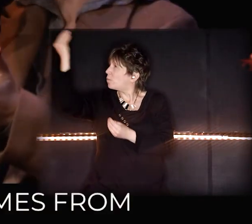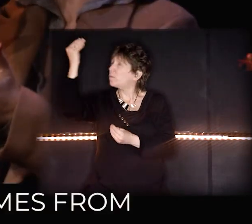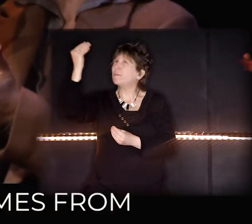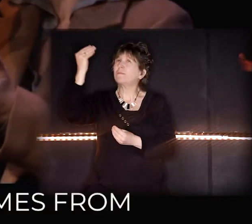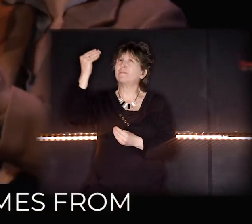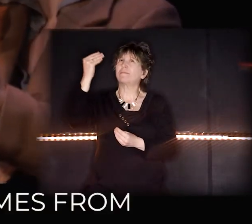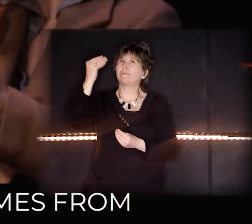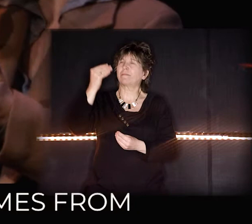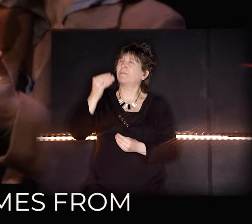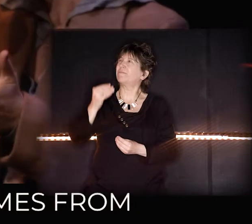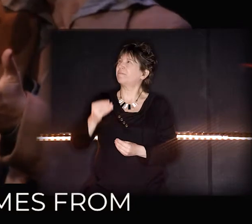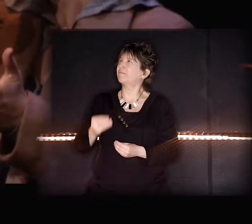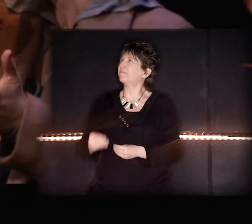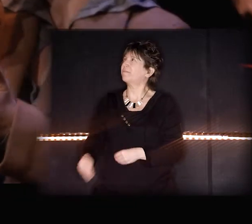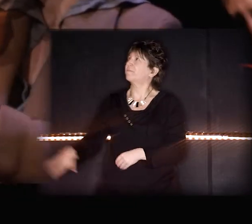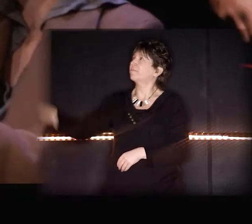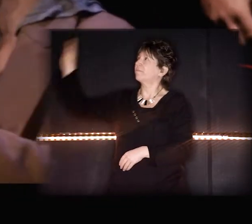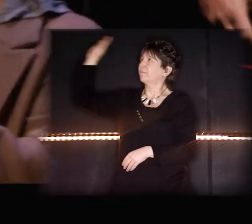comes from.